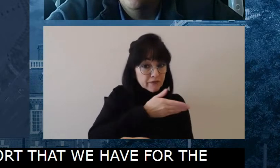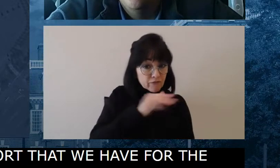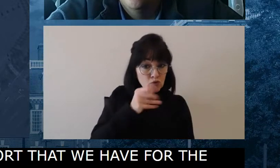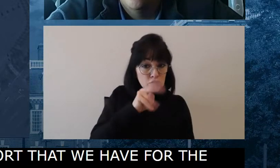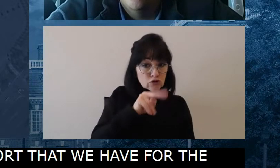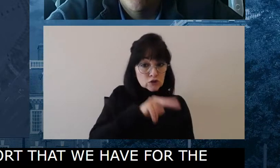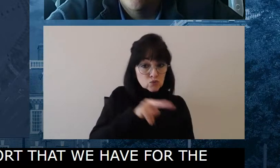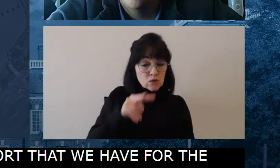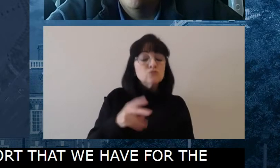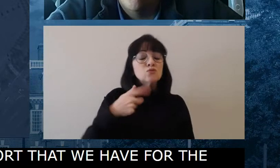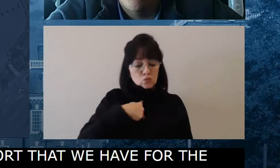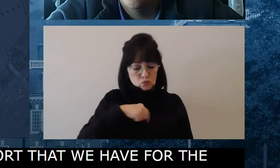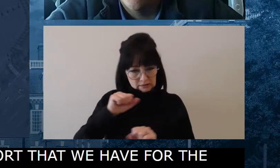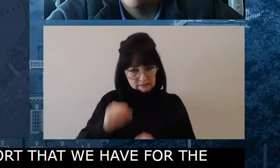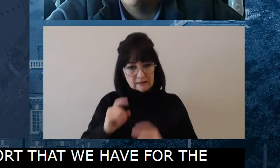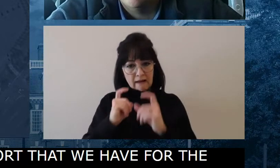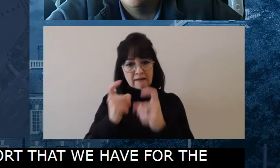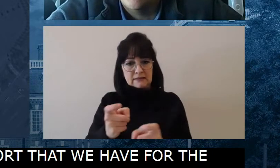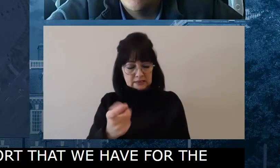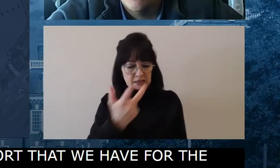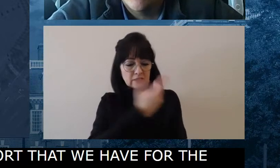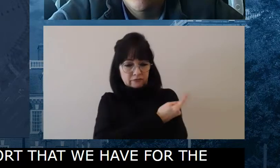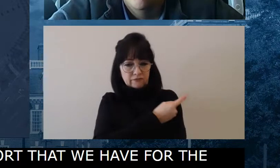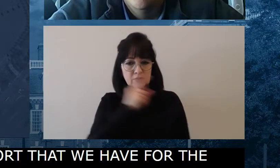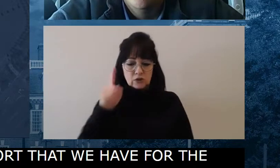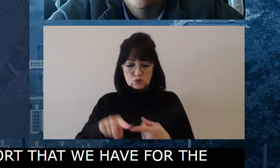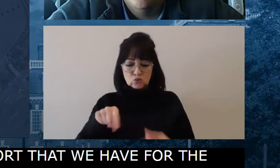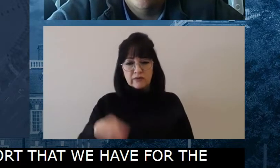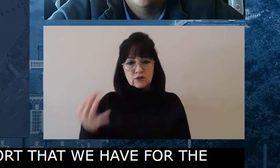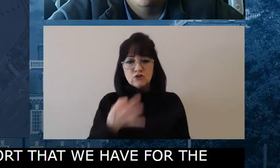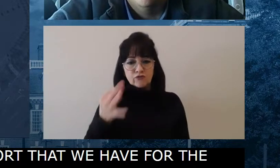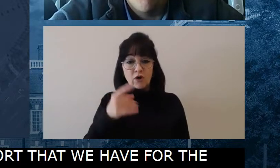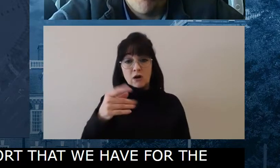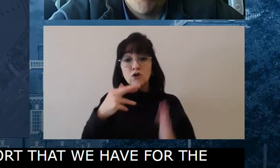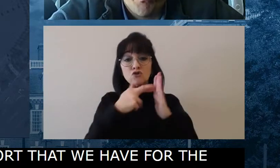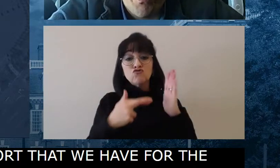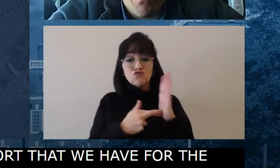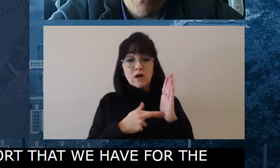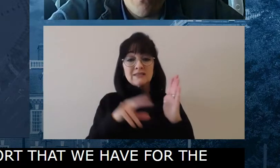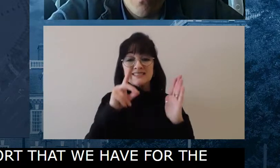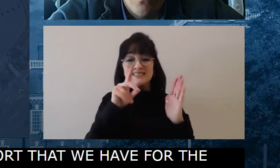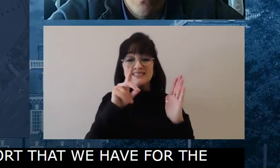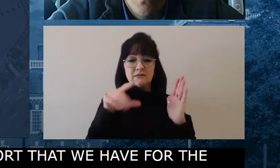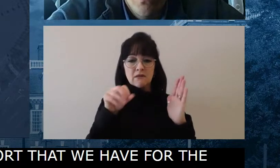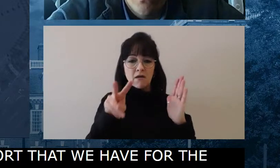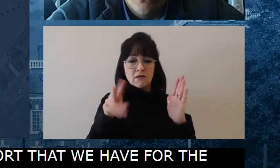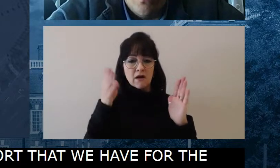that second dose through Friday. Sign up at de.gov/FEMA.